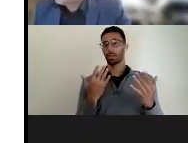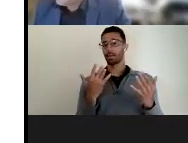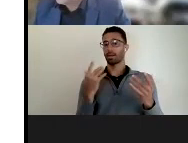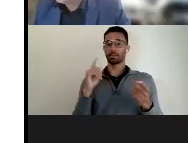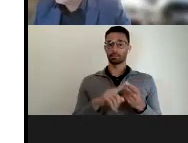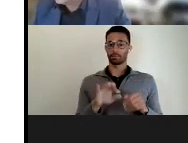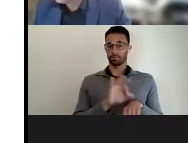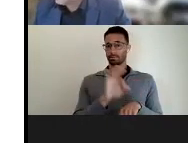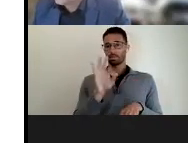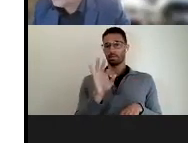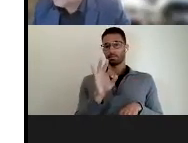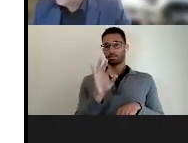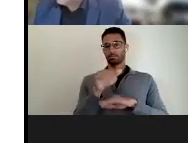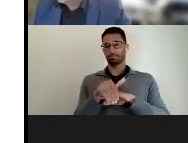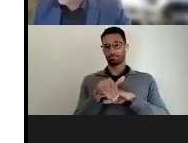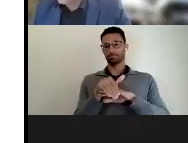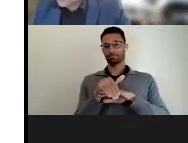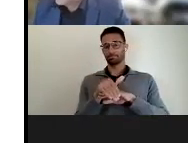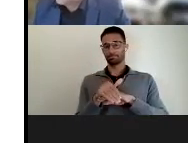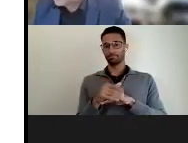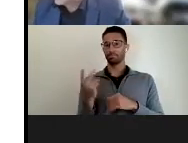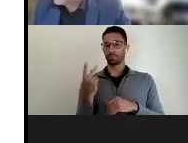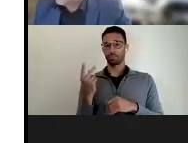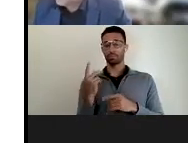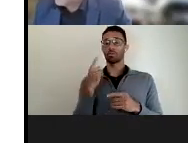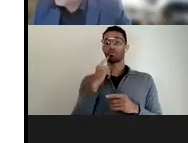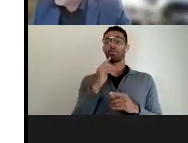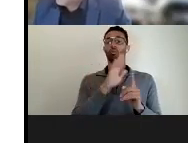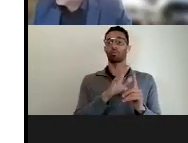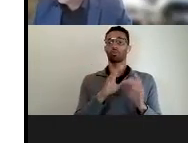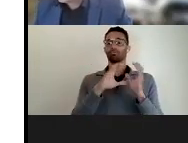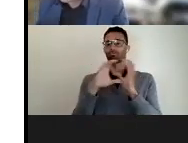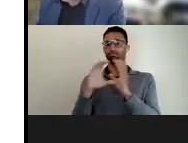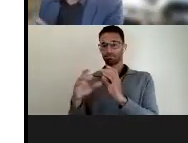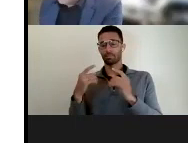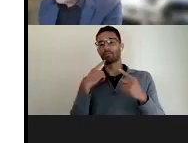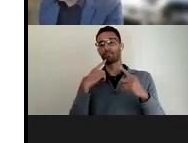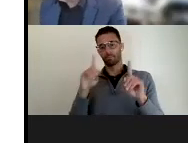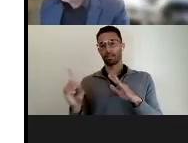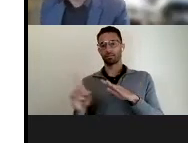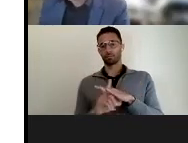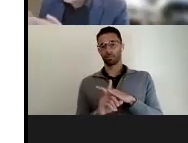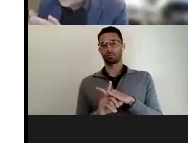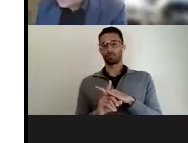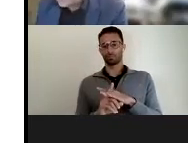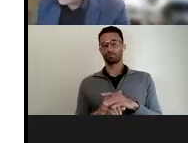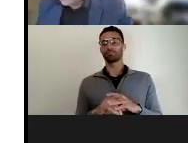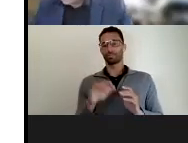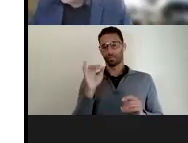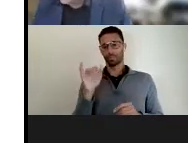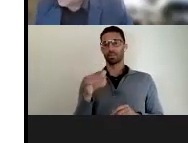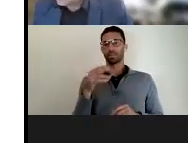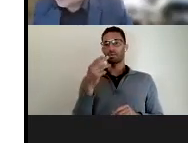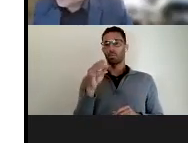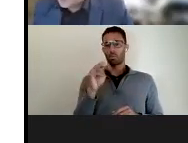9 p.m., just me and her, for her ride to eventually show up. And so that was at an Olmstead meeting